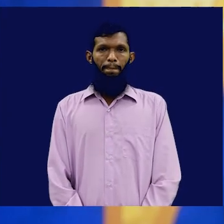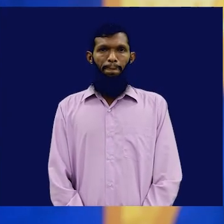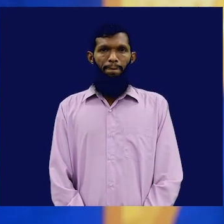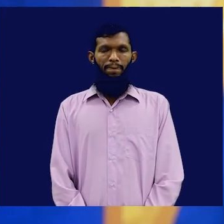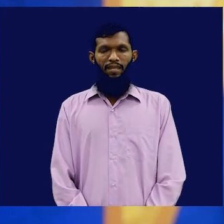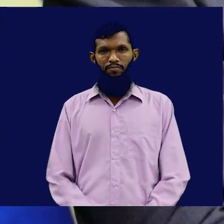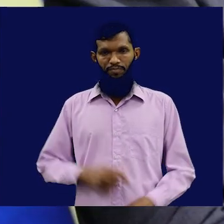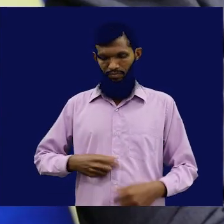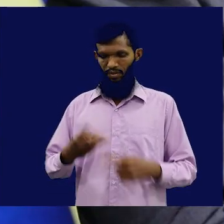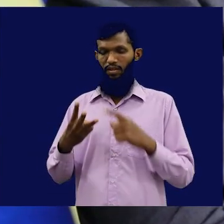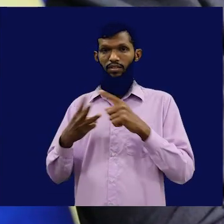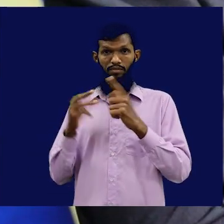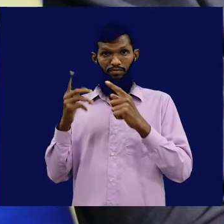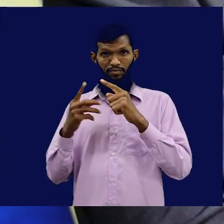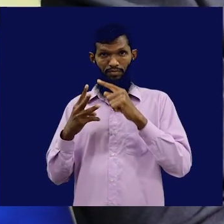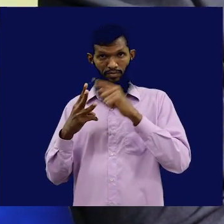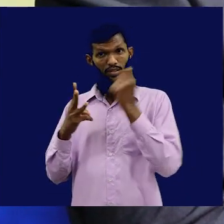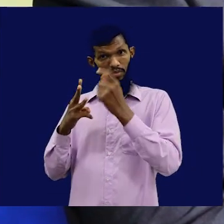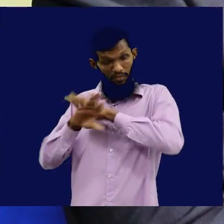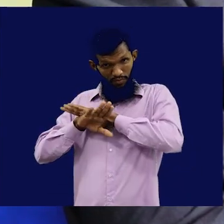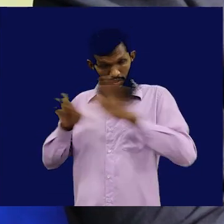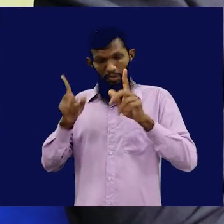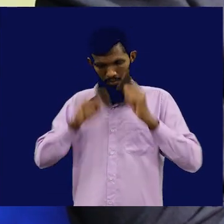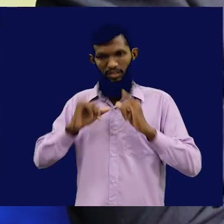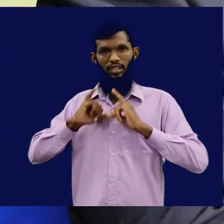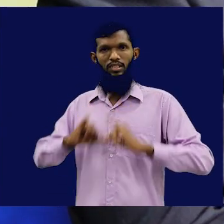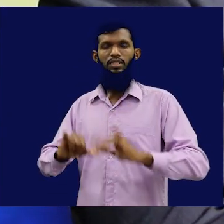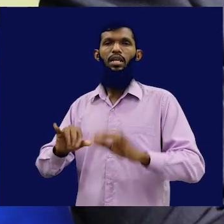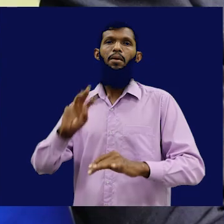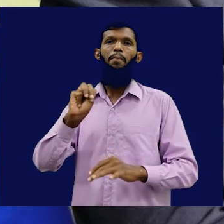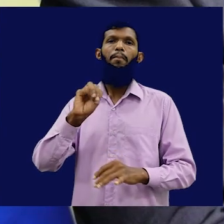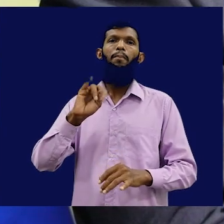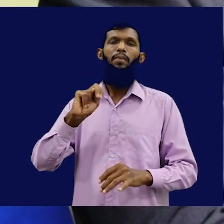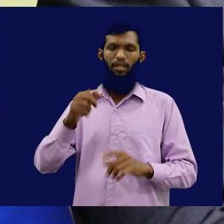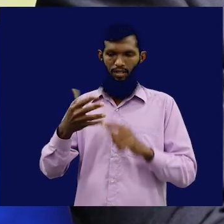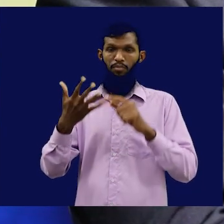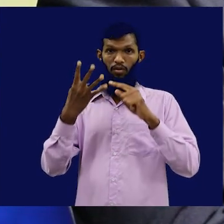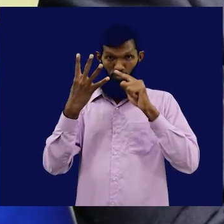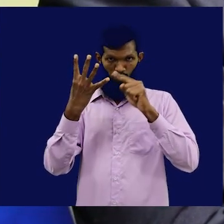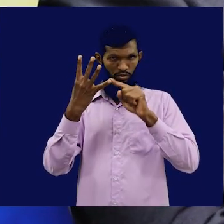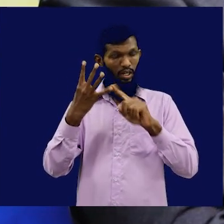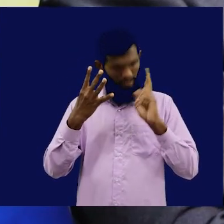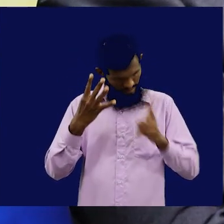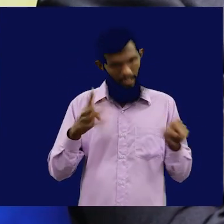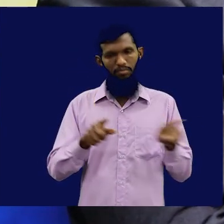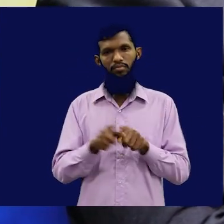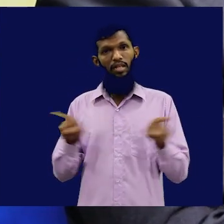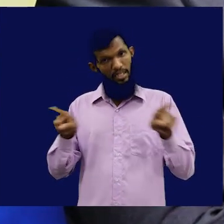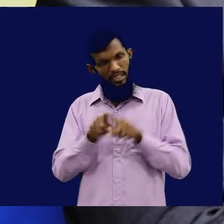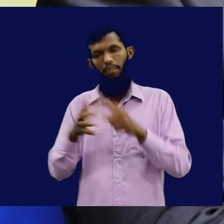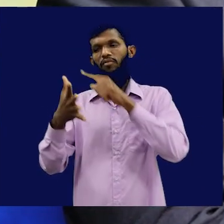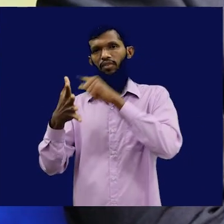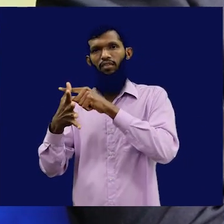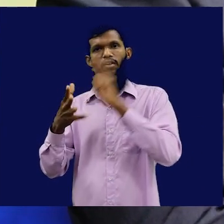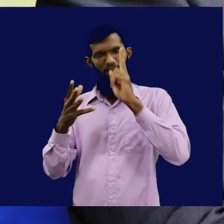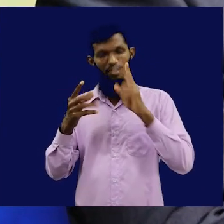to Jamratul Aqaba. After completing the Ramyo, you must stay in Mina and you have to repeat the same rituals on the fifth and sixth